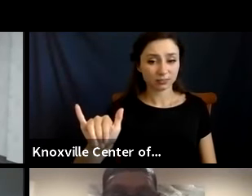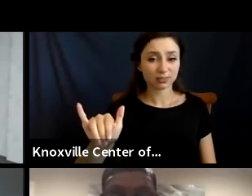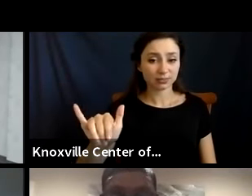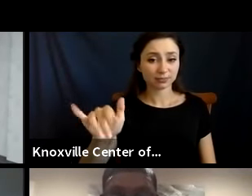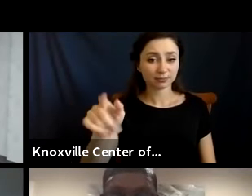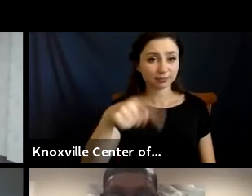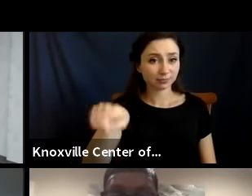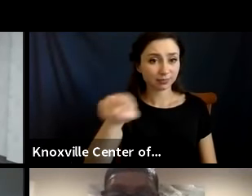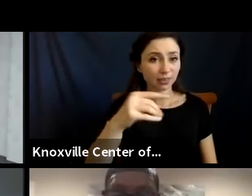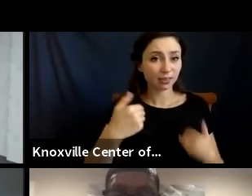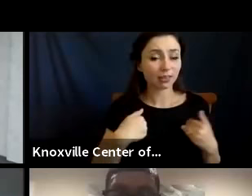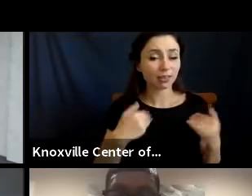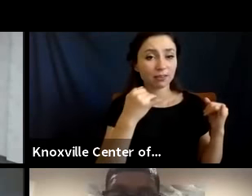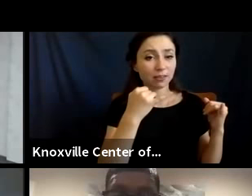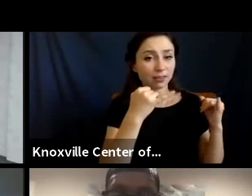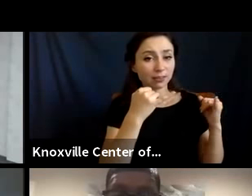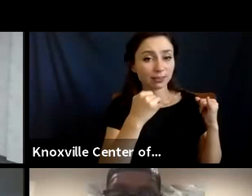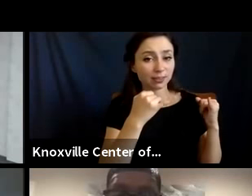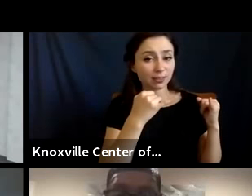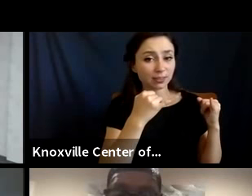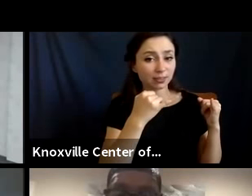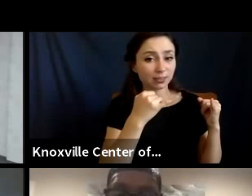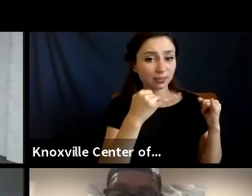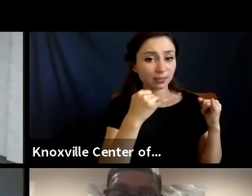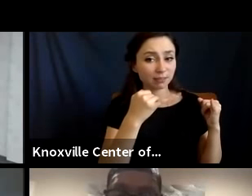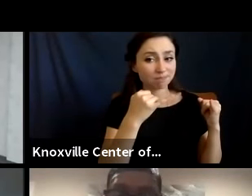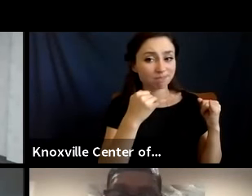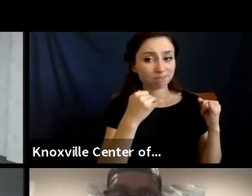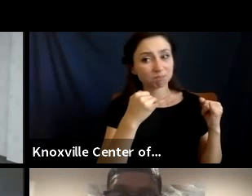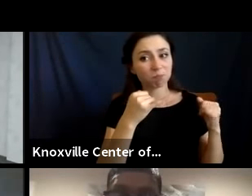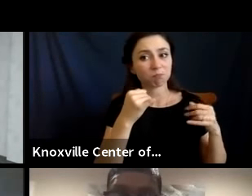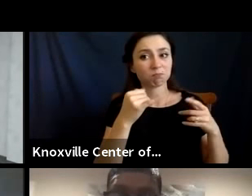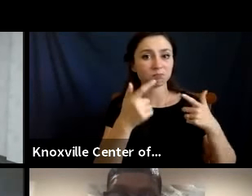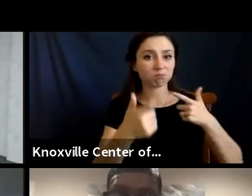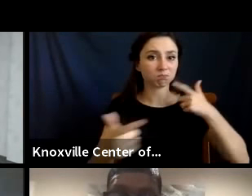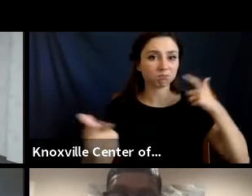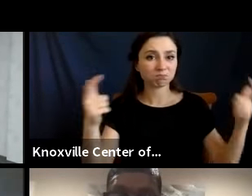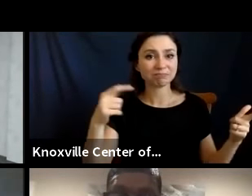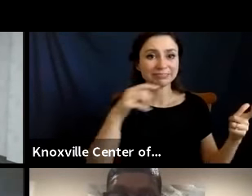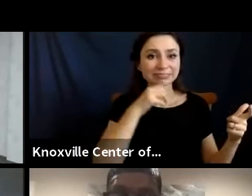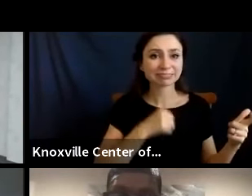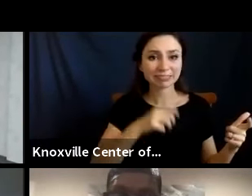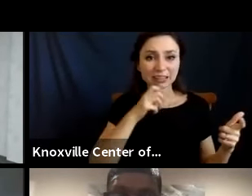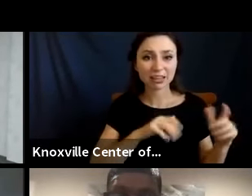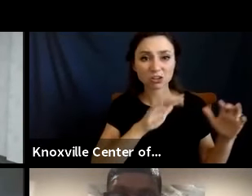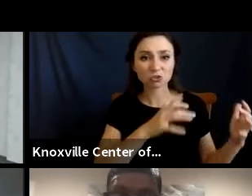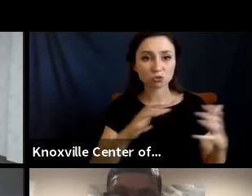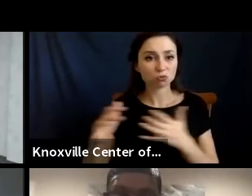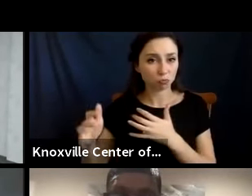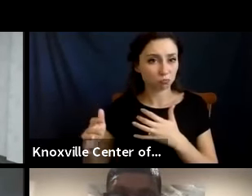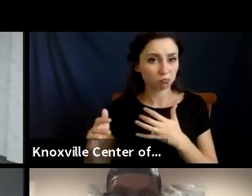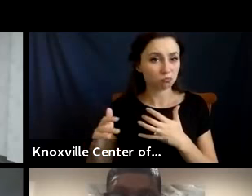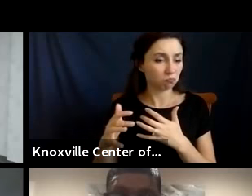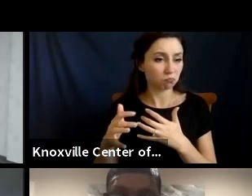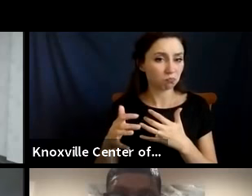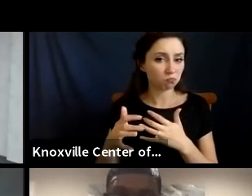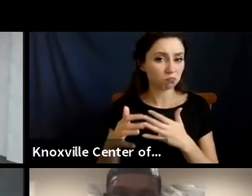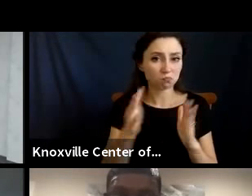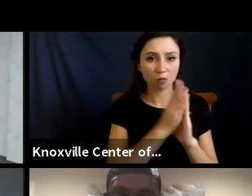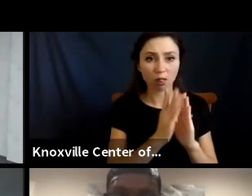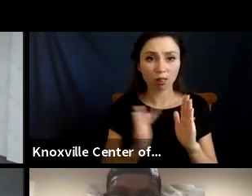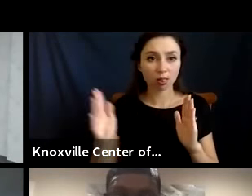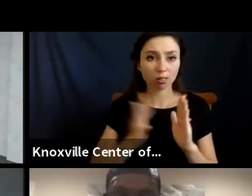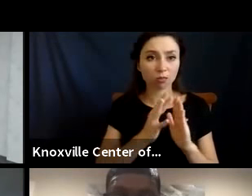has individuals, a broad range of age groups of individuals that are participating. At